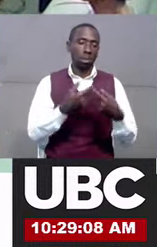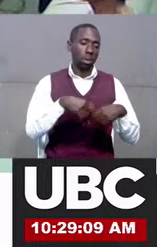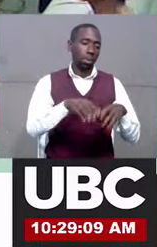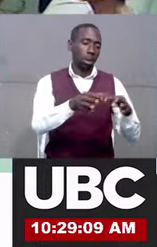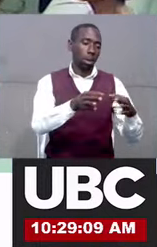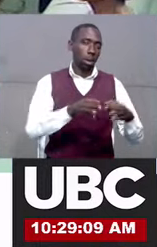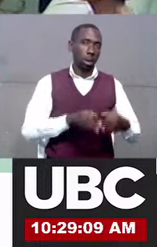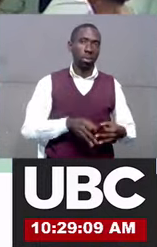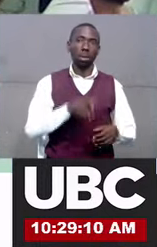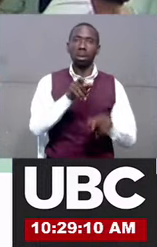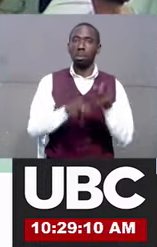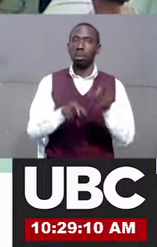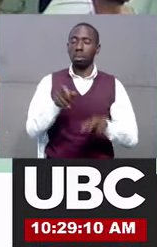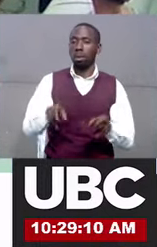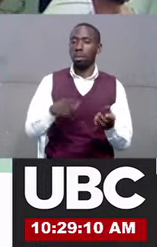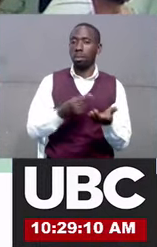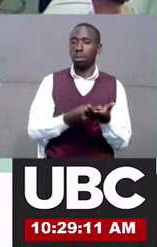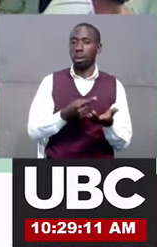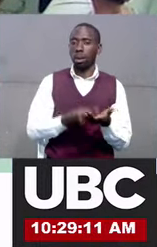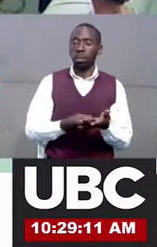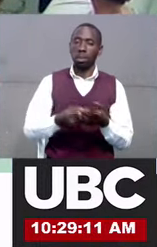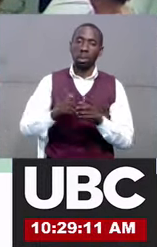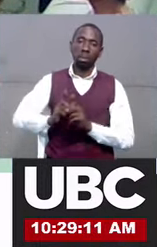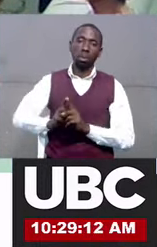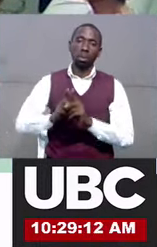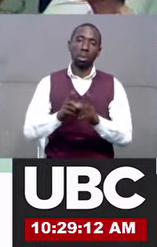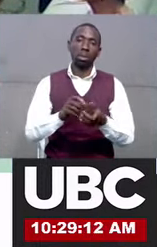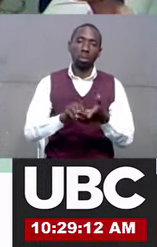Uganda. There's a procedure matter.